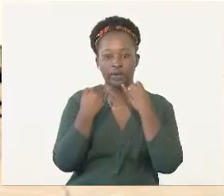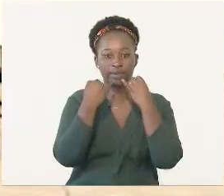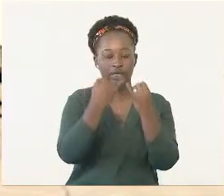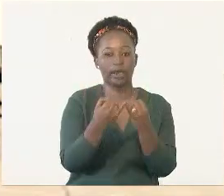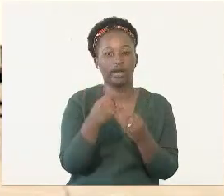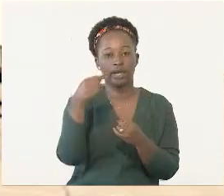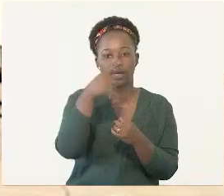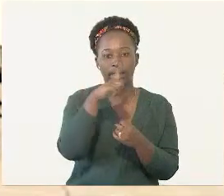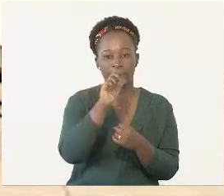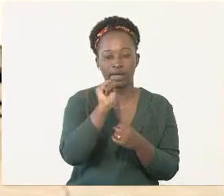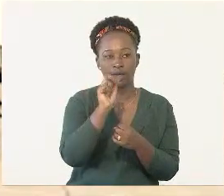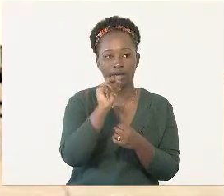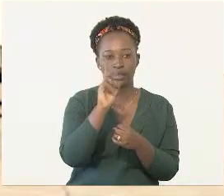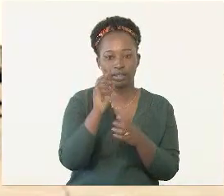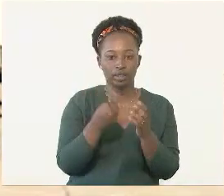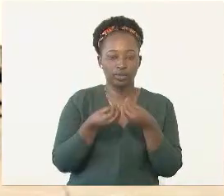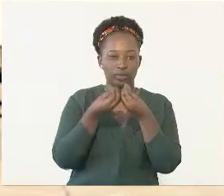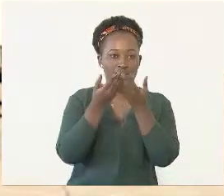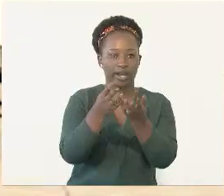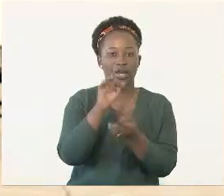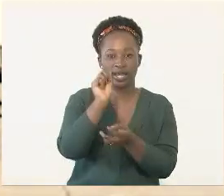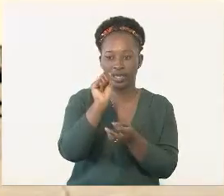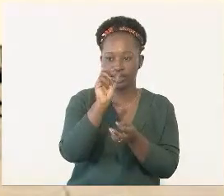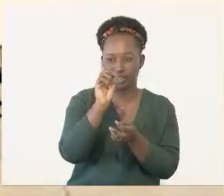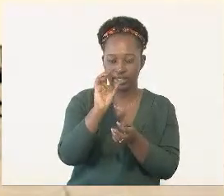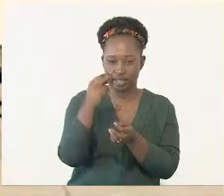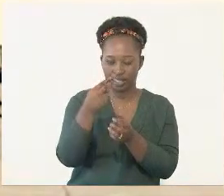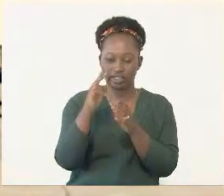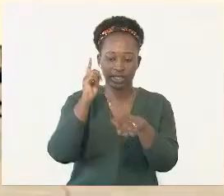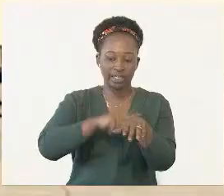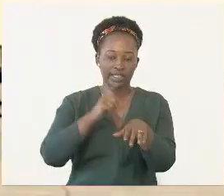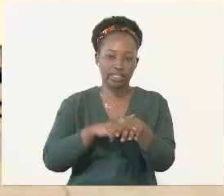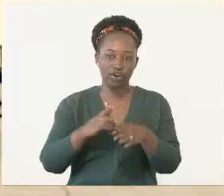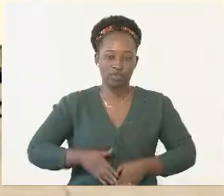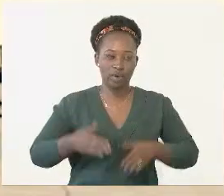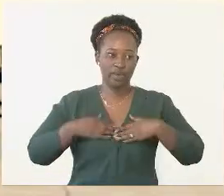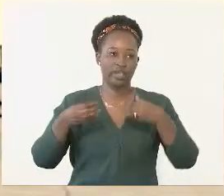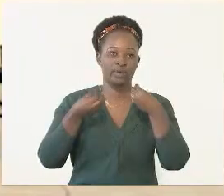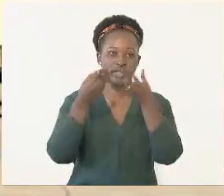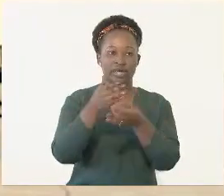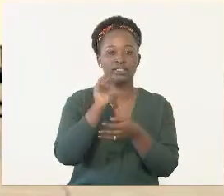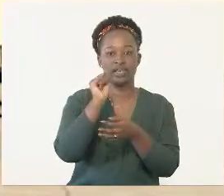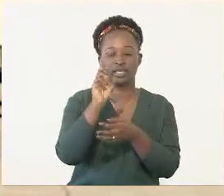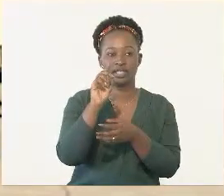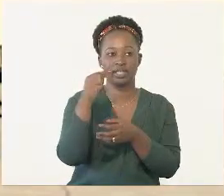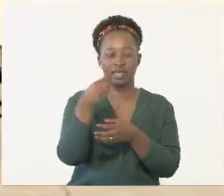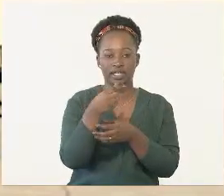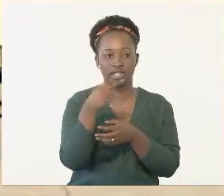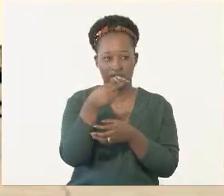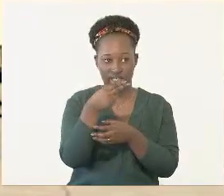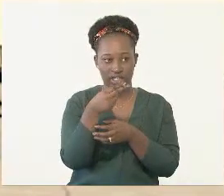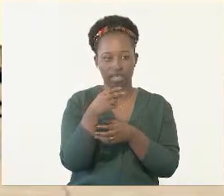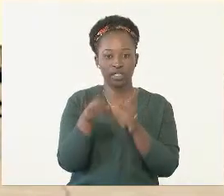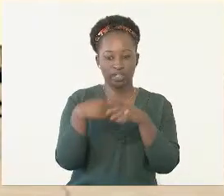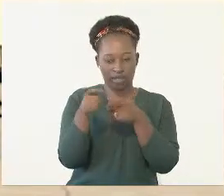release ADH. And once ADH is released, it is secreted directly to the bloodstream and goes to the